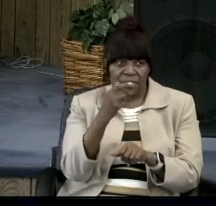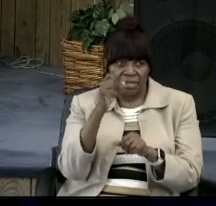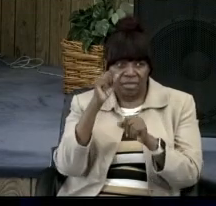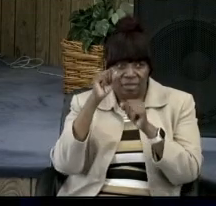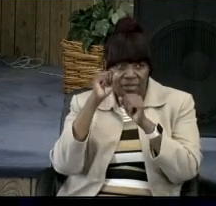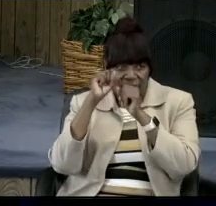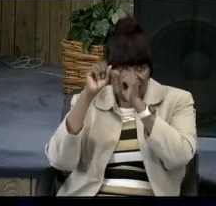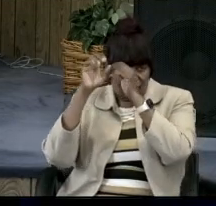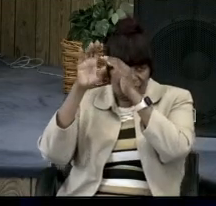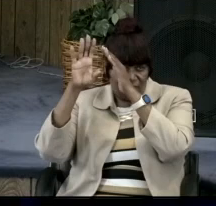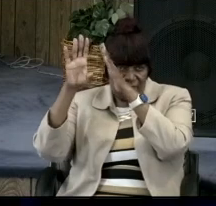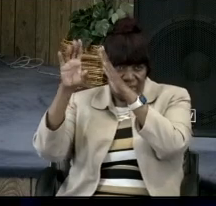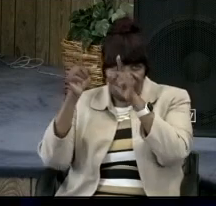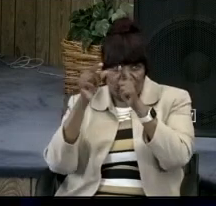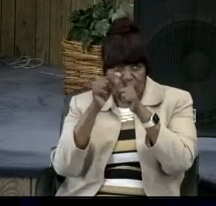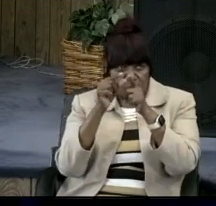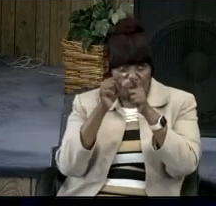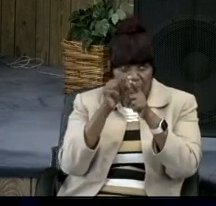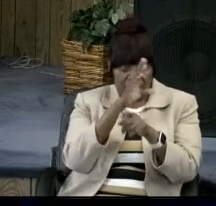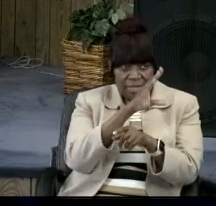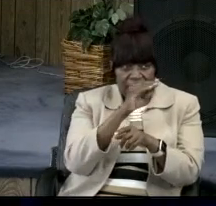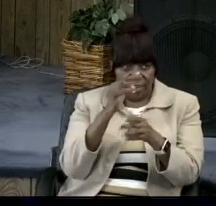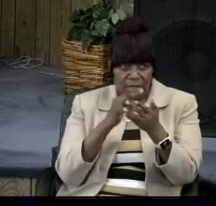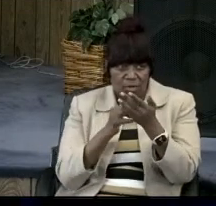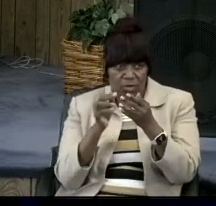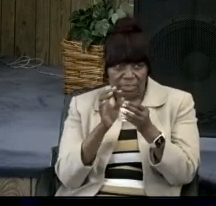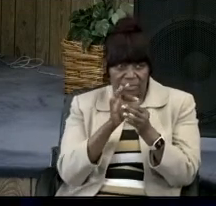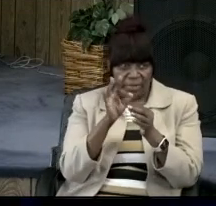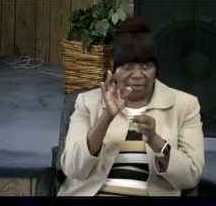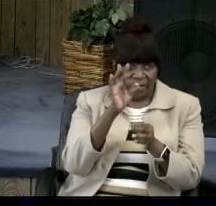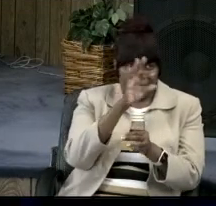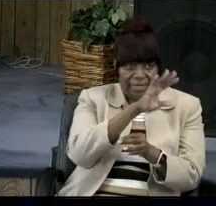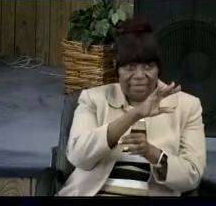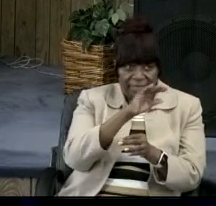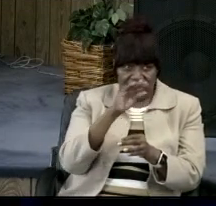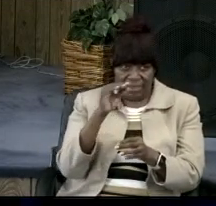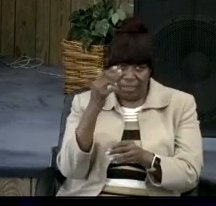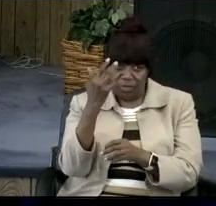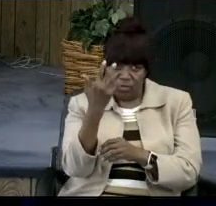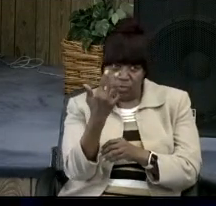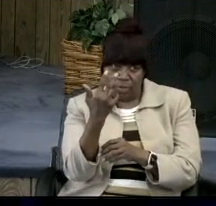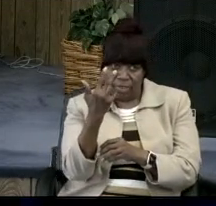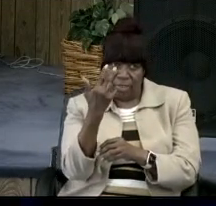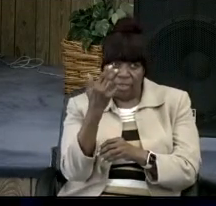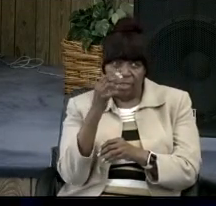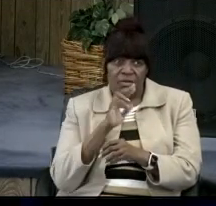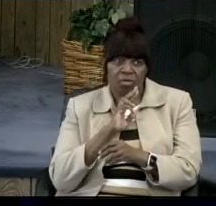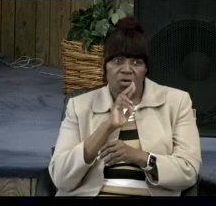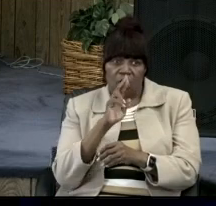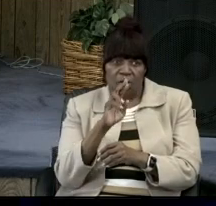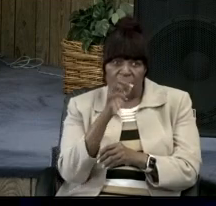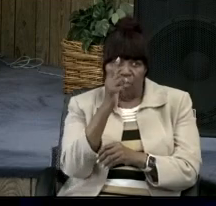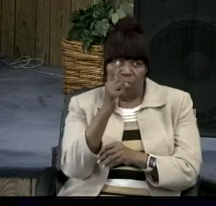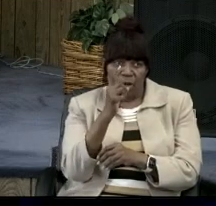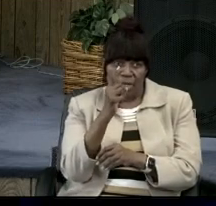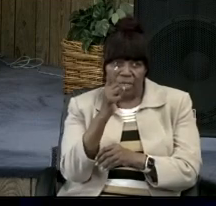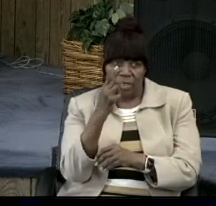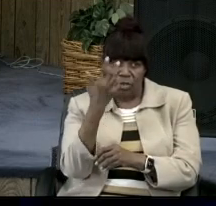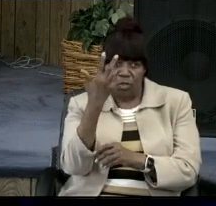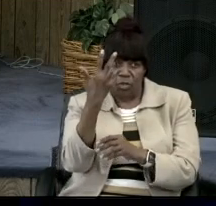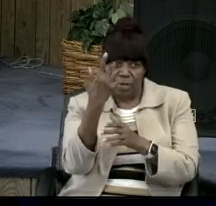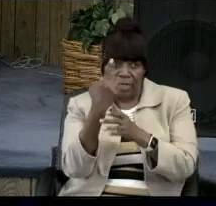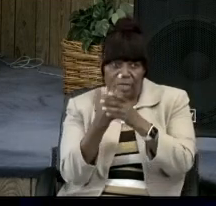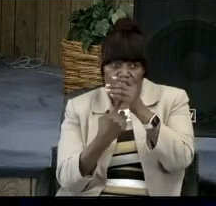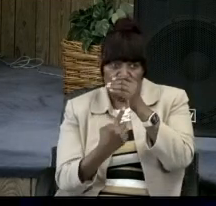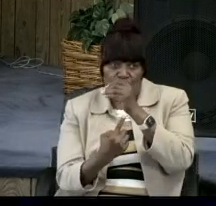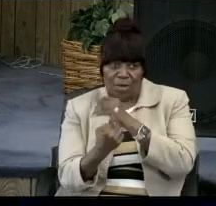meaning Jesus, and the Holy Ghost. And these three are one. You see, the dangerous thing other than